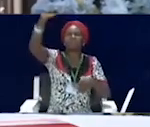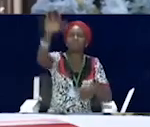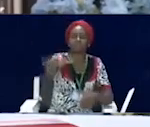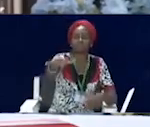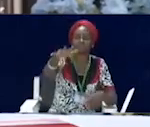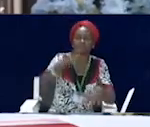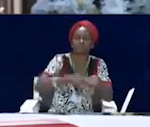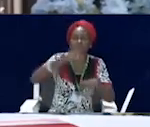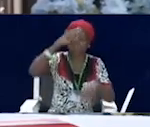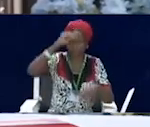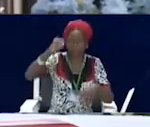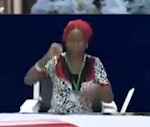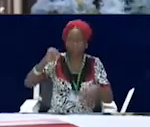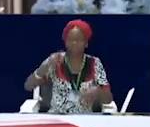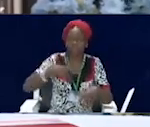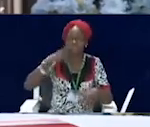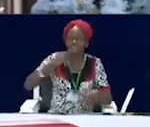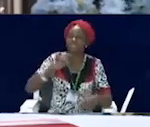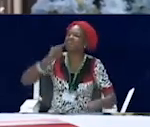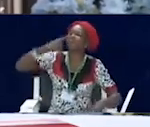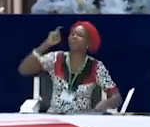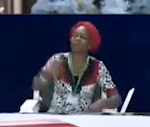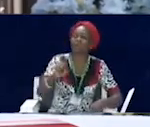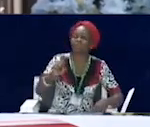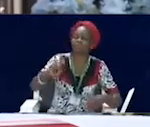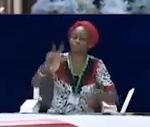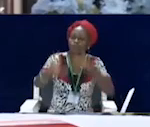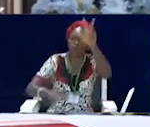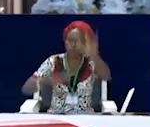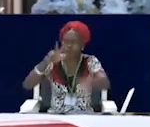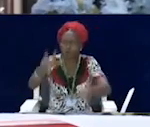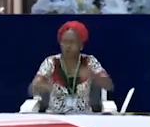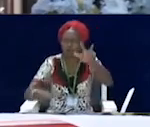on the boy. He said, "I command you, walk."